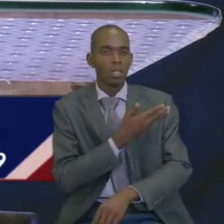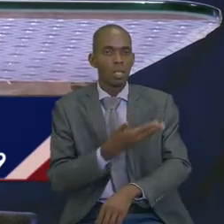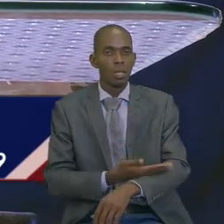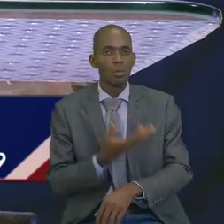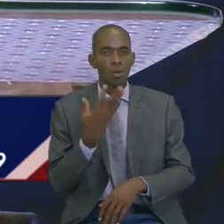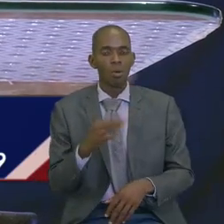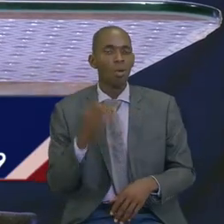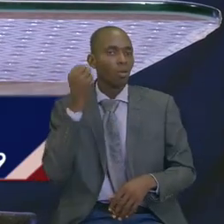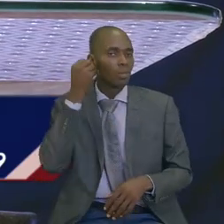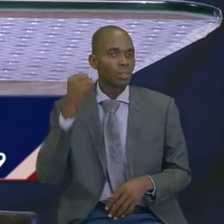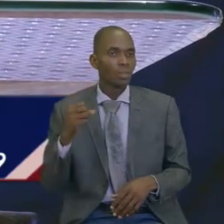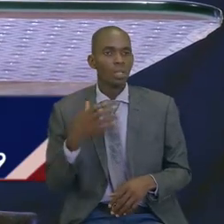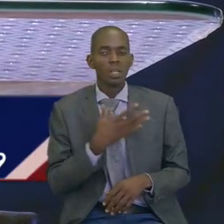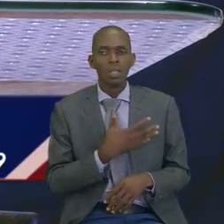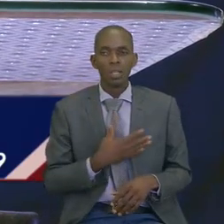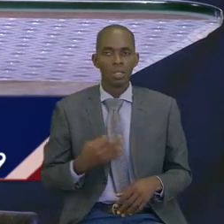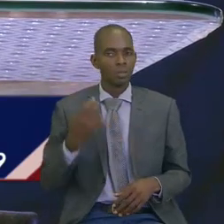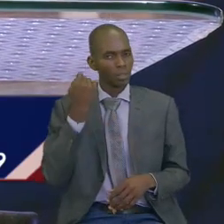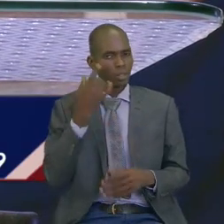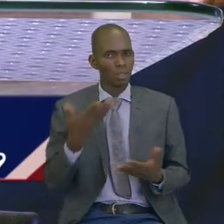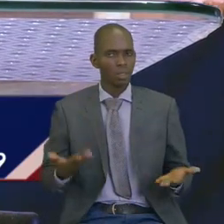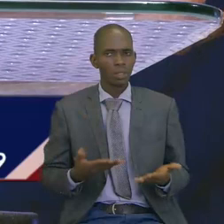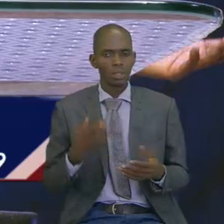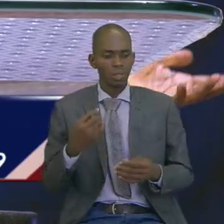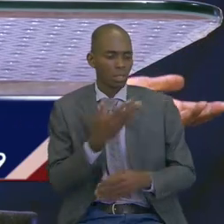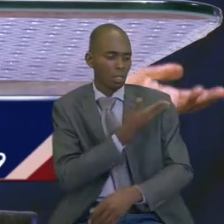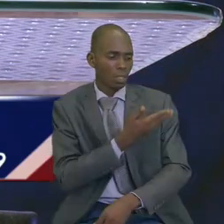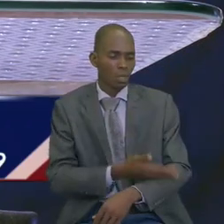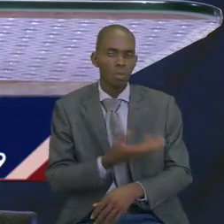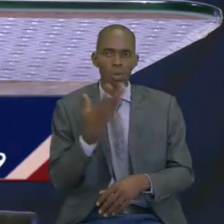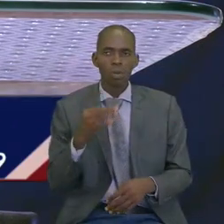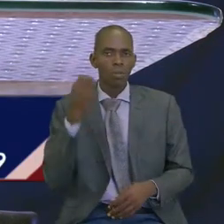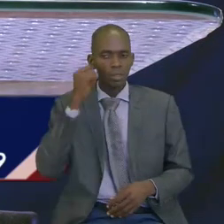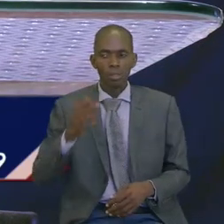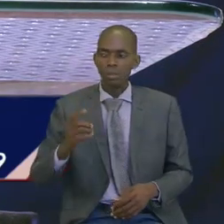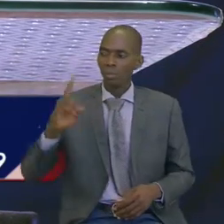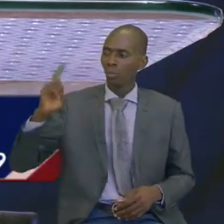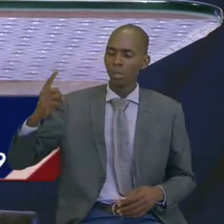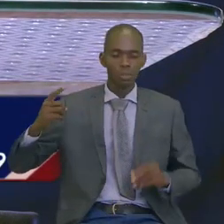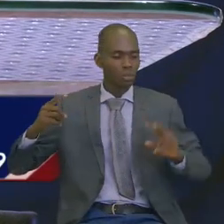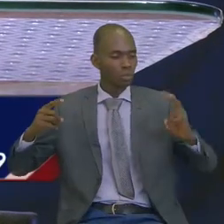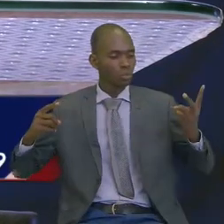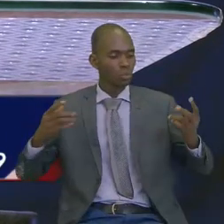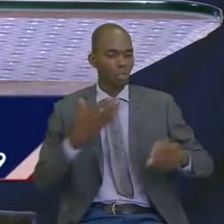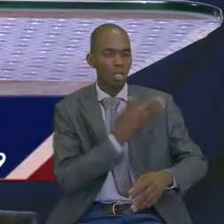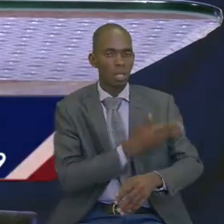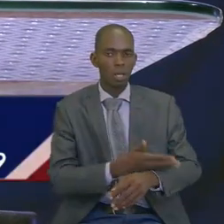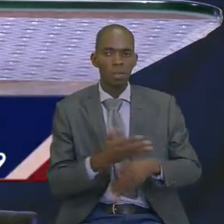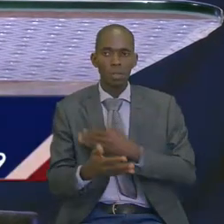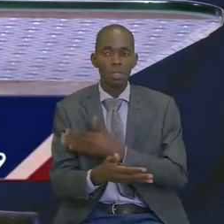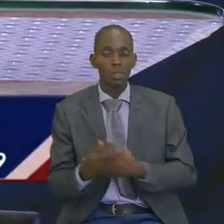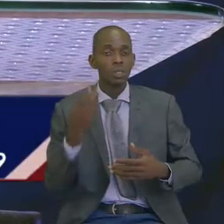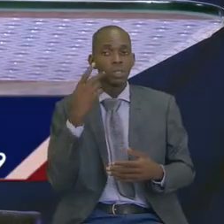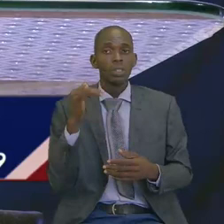arms, the silver. Now you understand what he said, the arms of silver, arm one, arm two. You see, the Medo-Persian